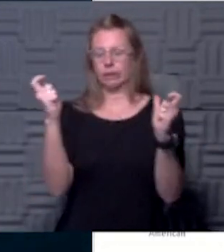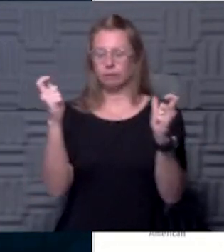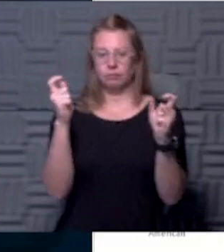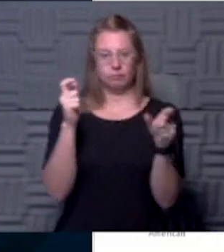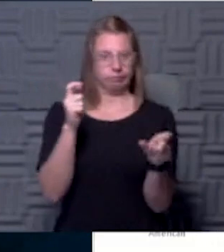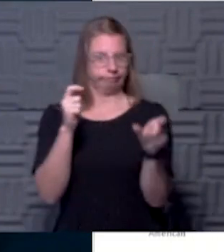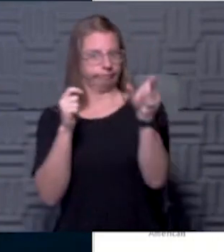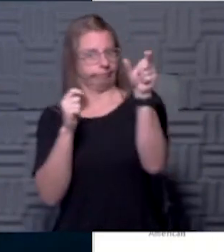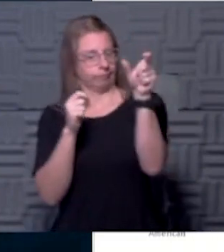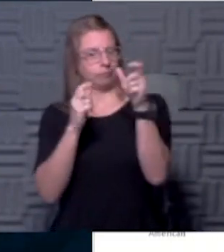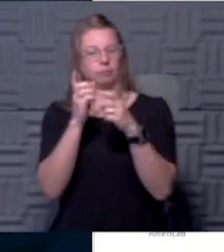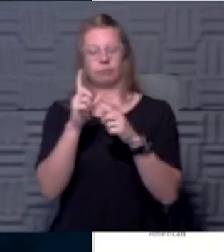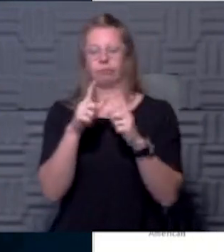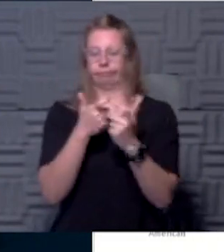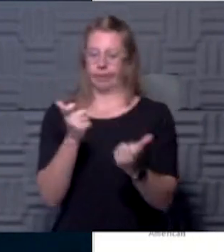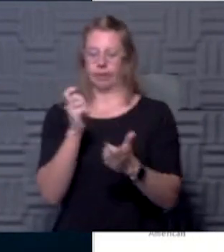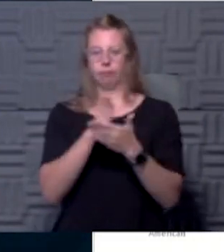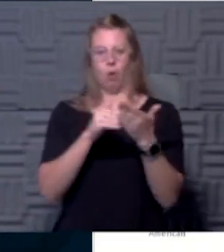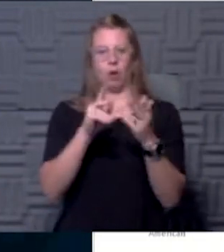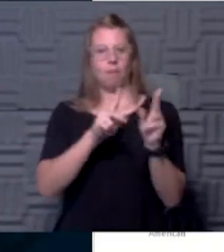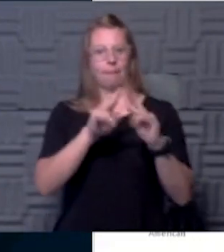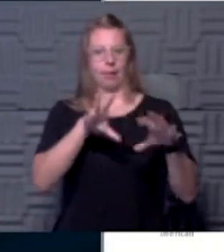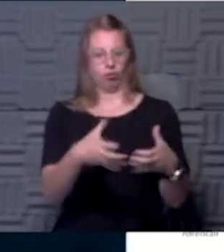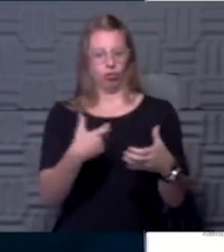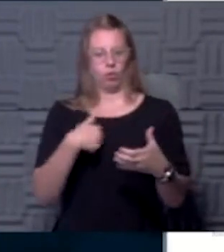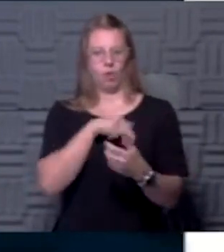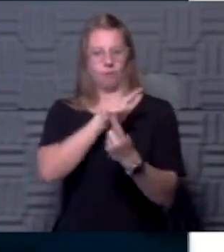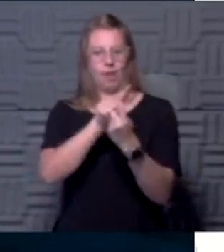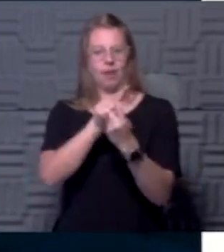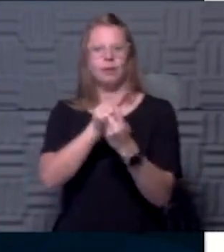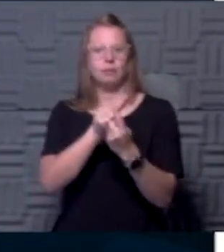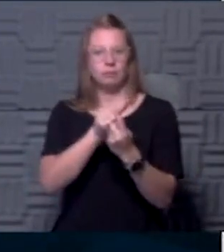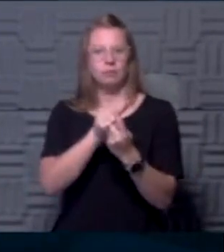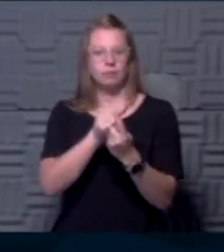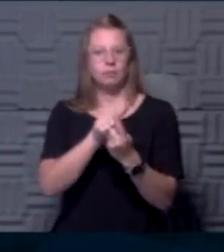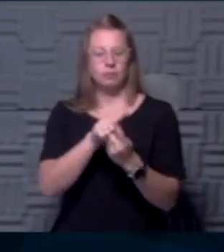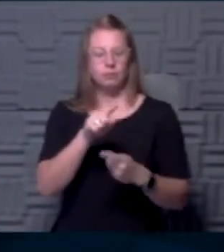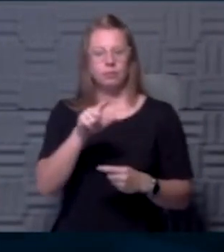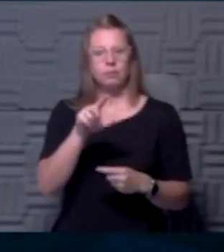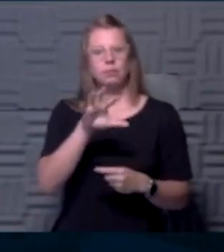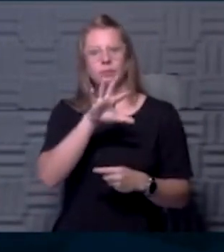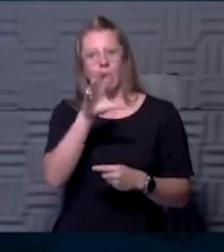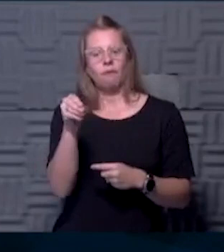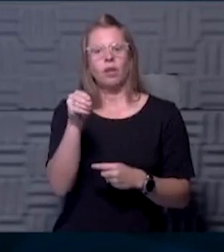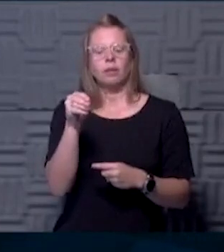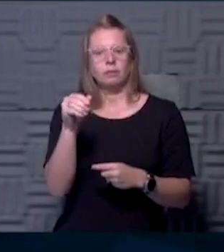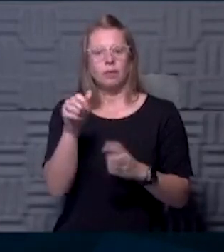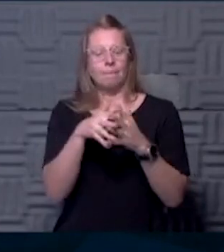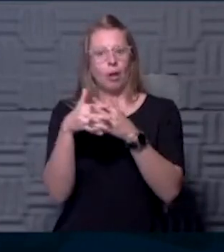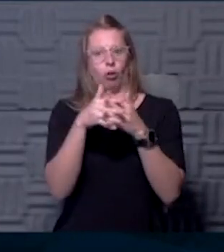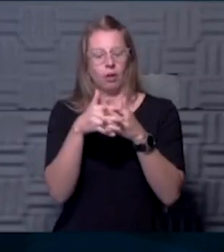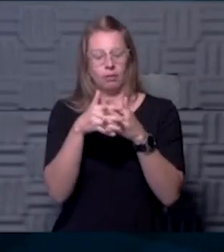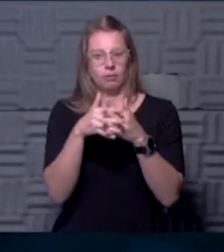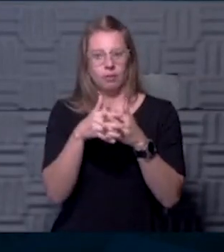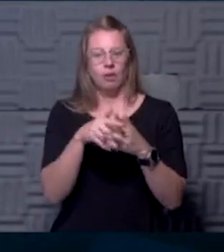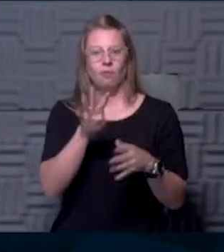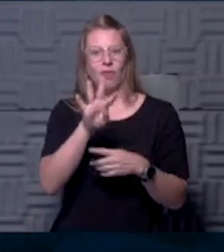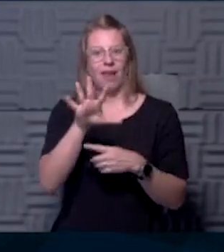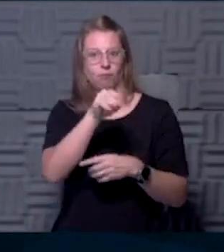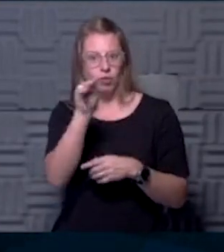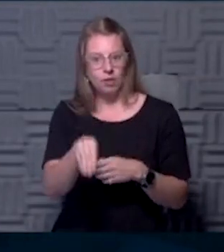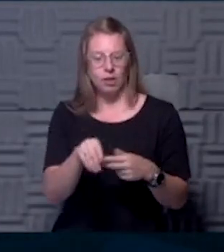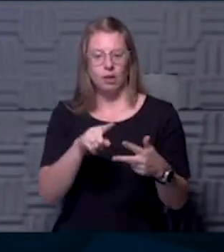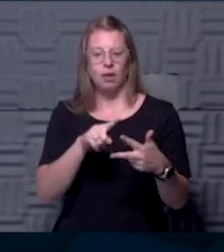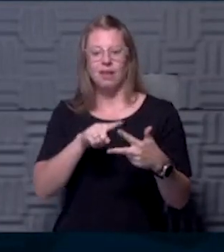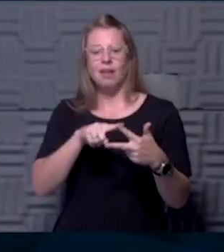largest proportion of the population that we saw was African American, 41.5%. Followed then by